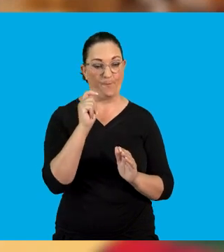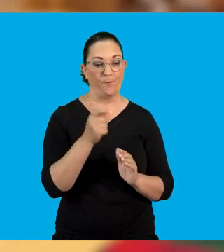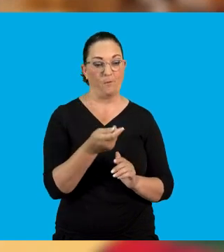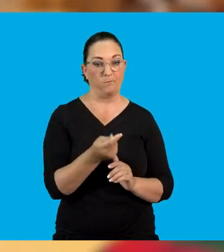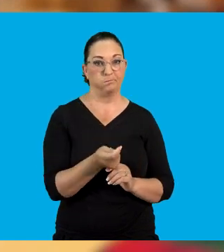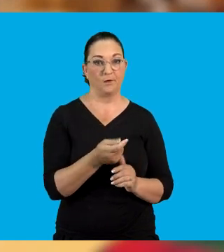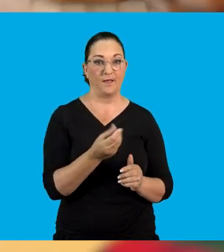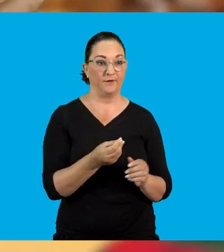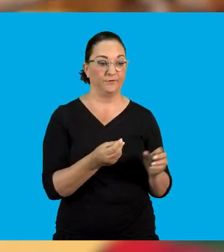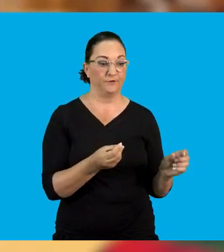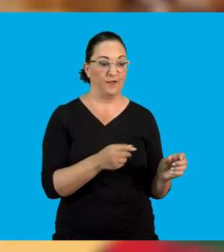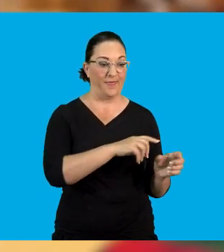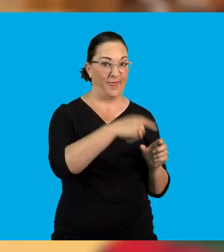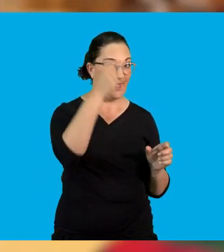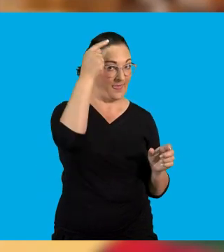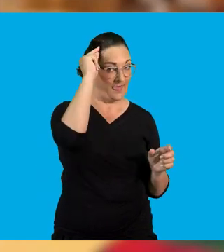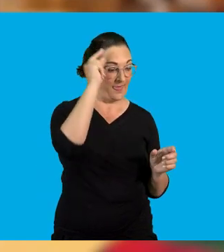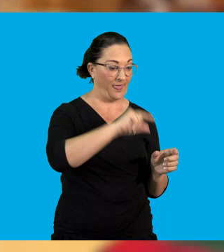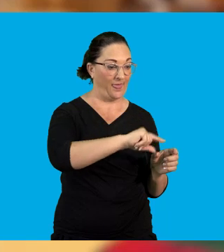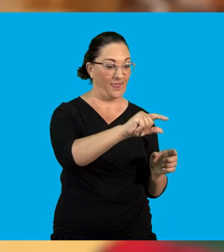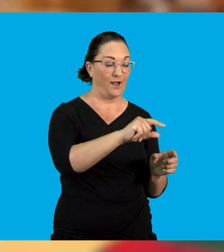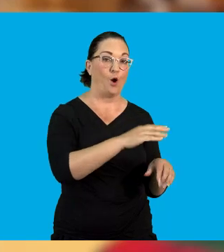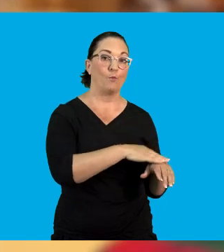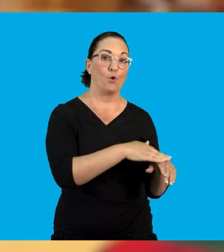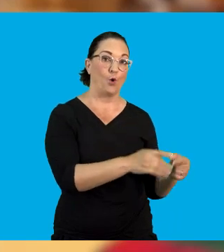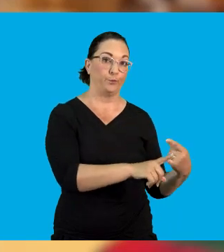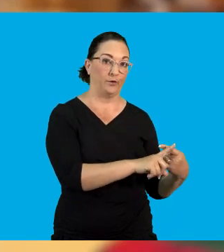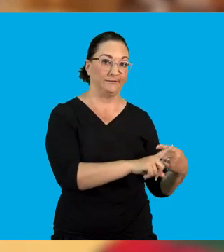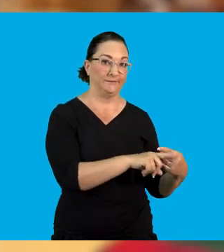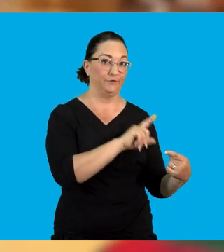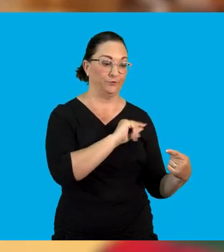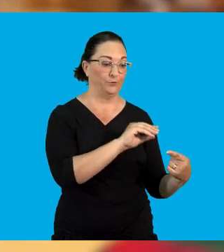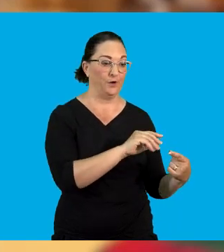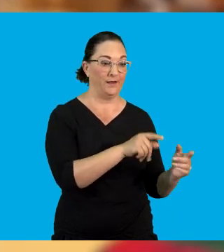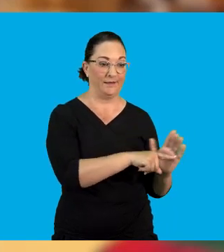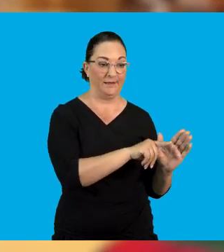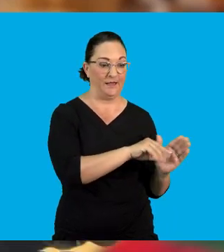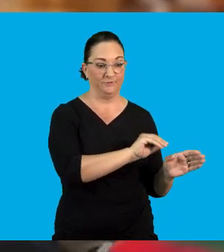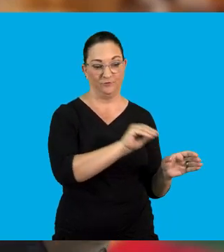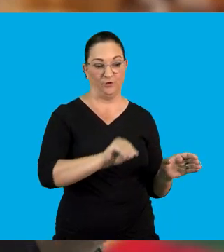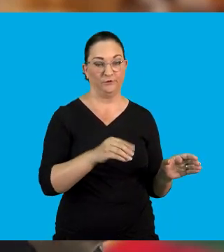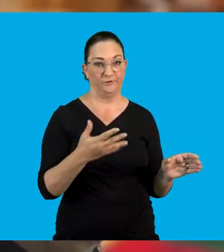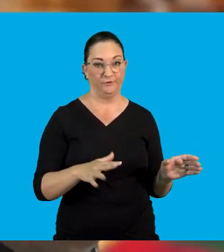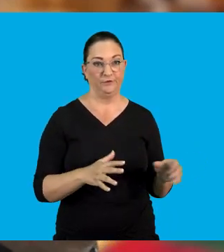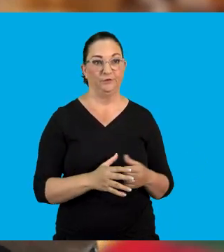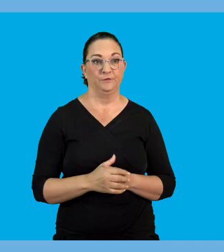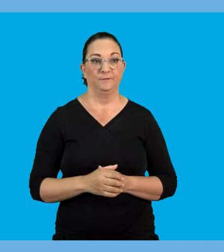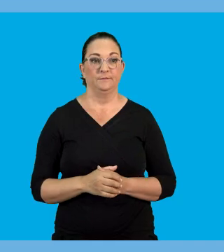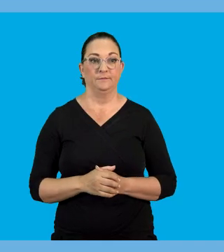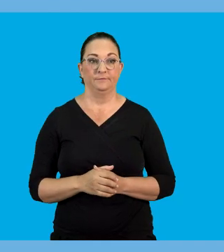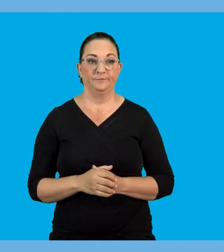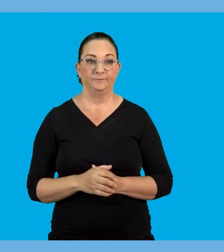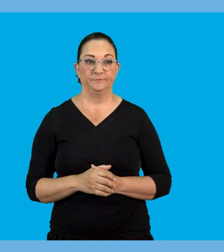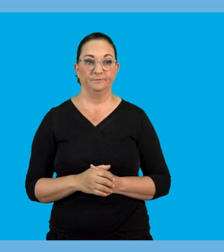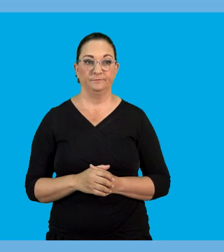charges. And the one that transferred the electrons will remain with more positive charges. So the comb will have